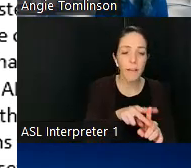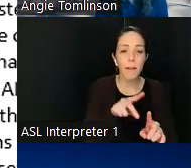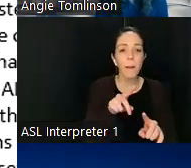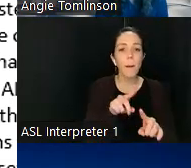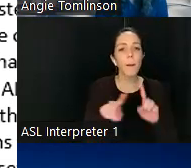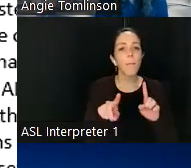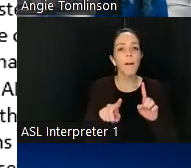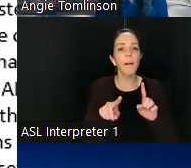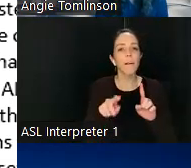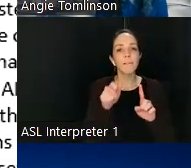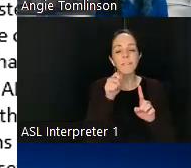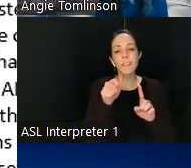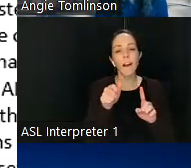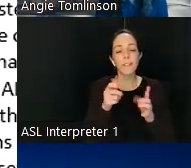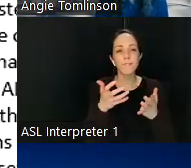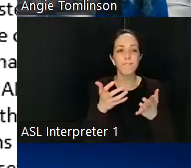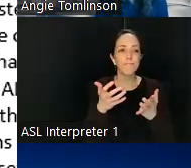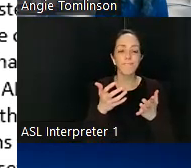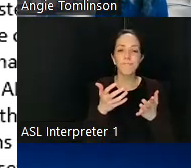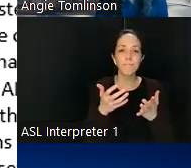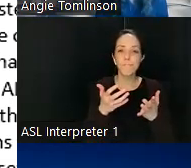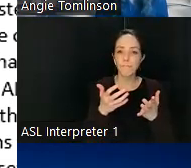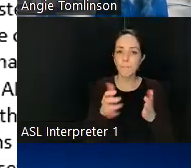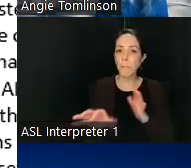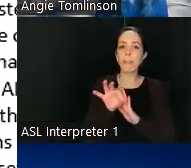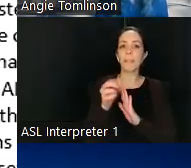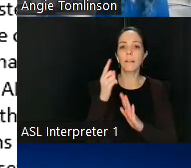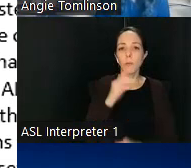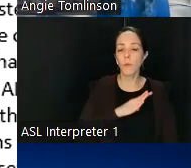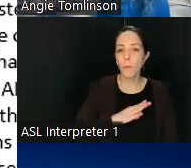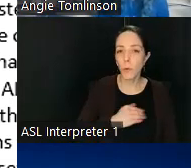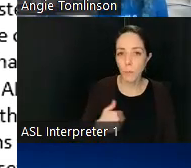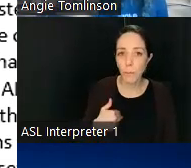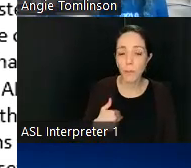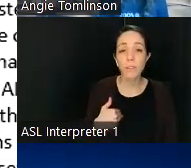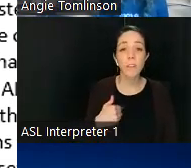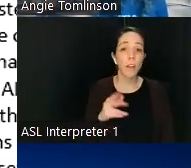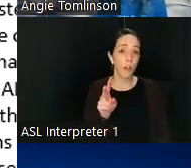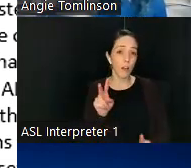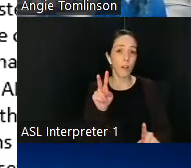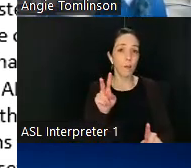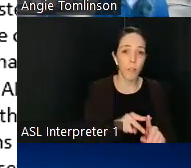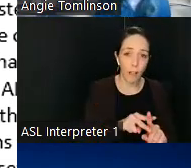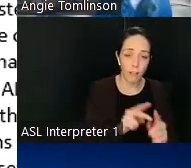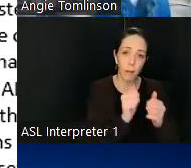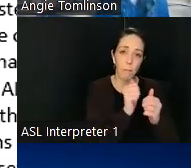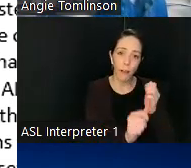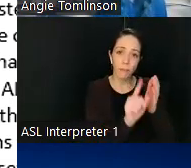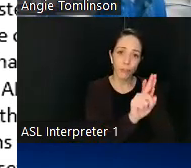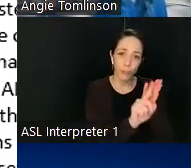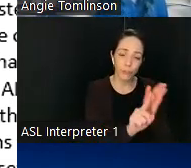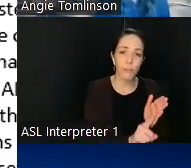well, someone who could start the process. I think all the alternates don't necessarily have to be emeritus members, but just so that's